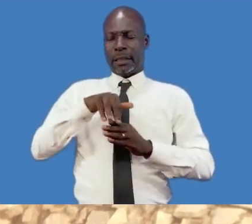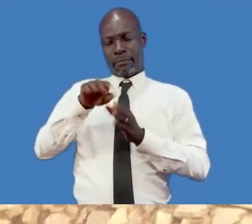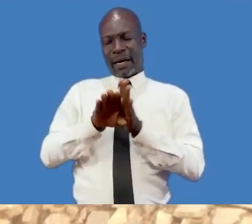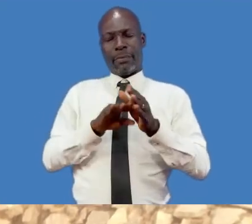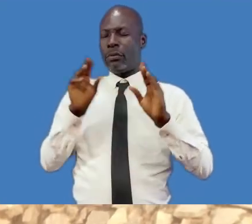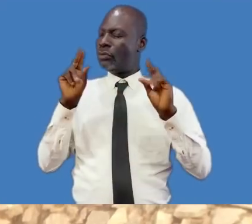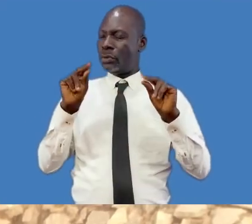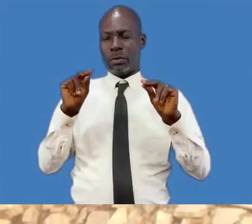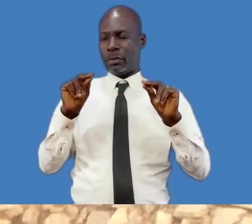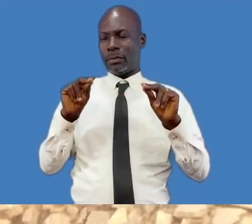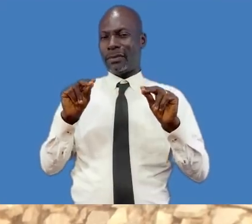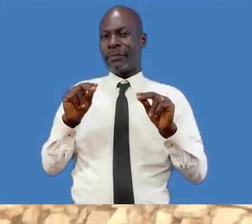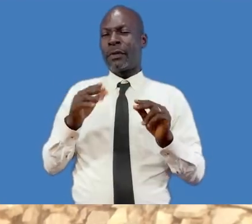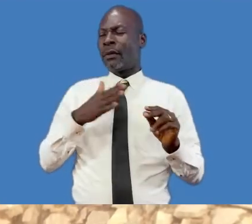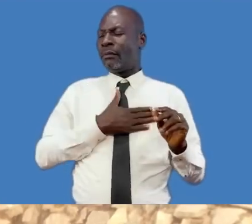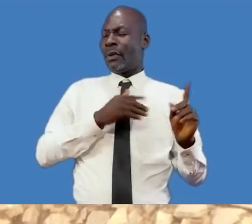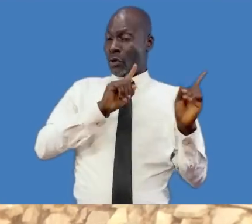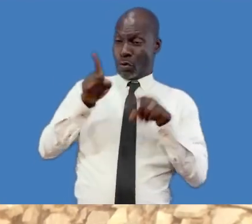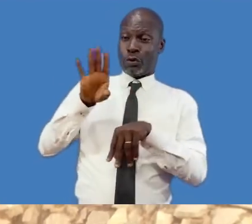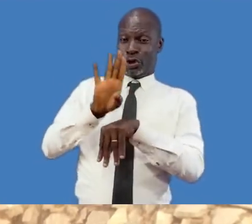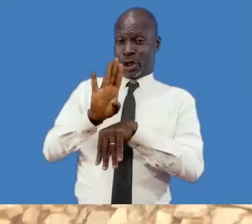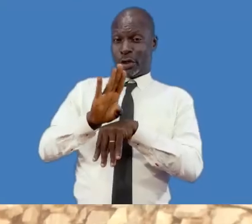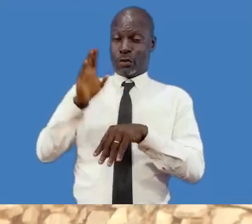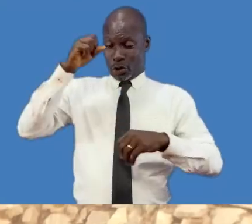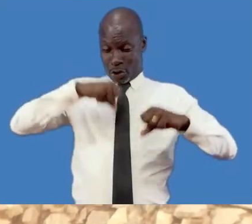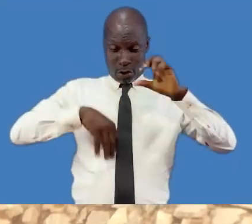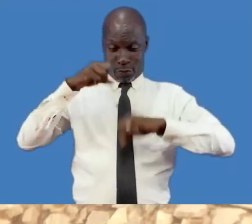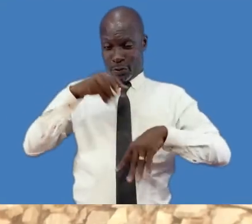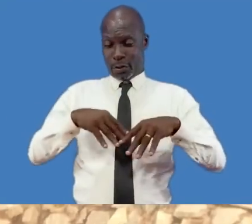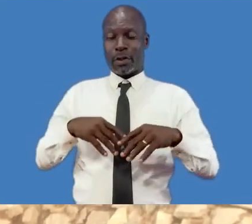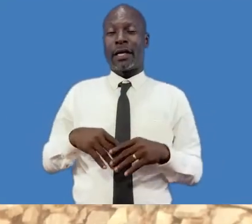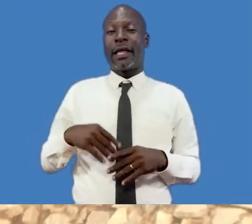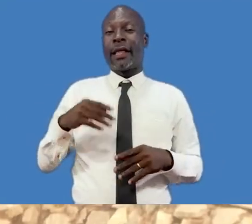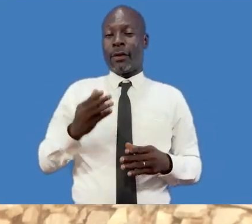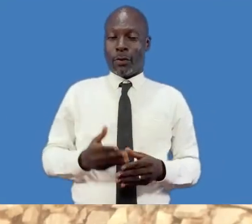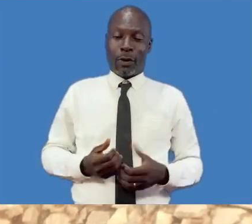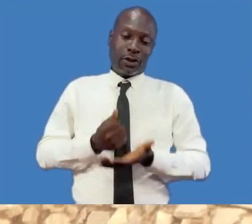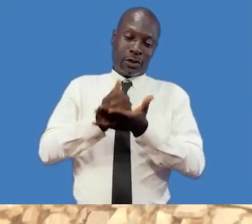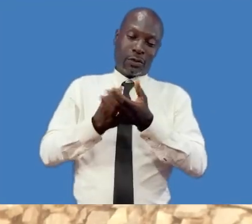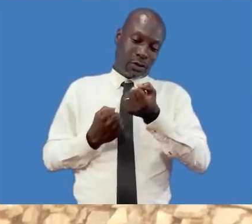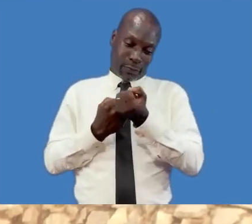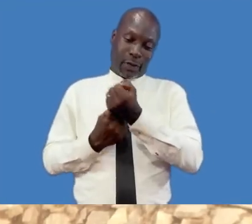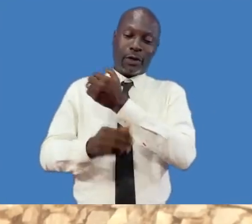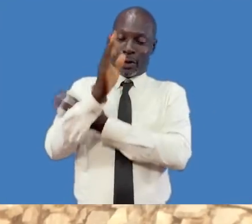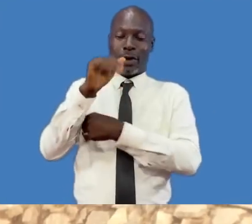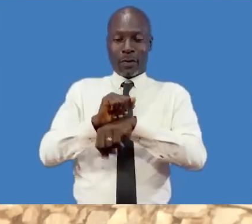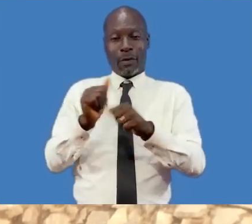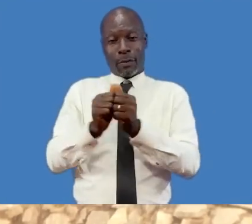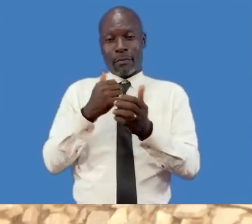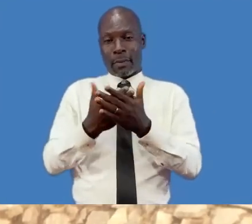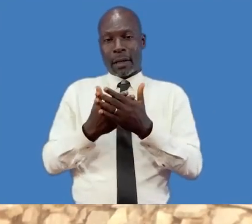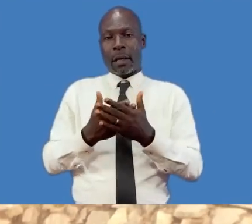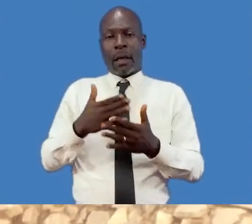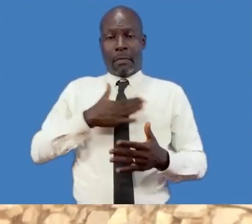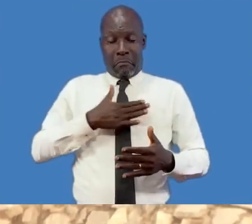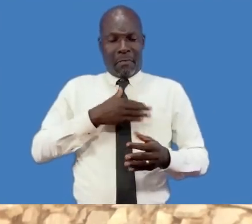ne te sa makwa asori na sa mesem ikoto collection mi sika ekobu anyame adwuma it should be measured